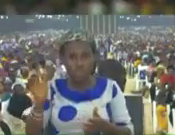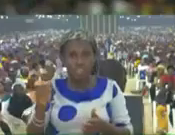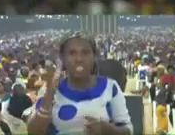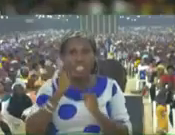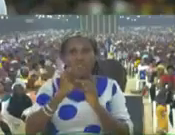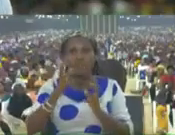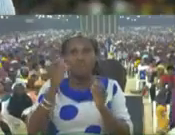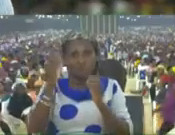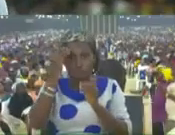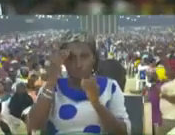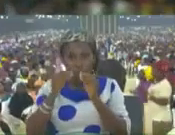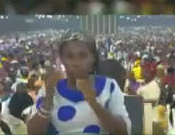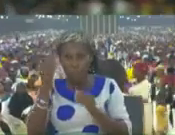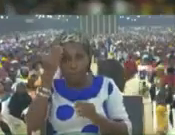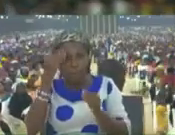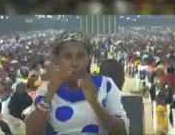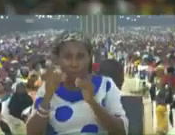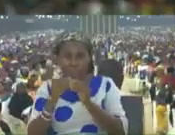before.